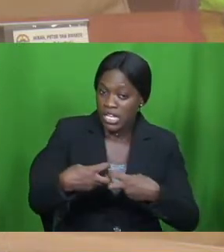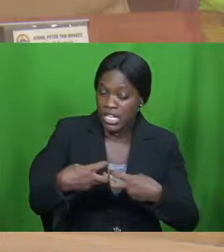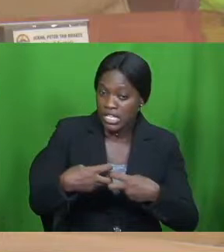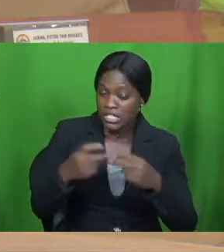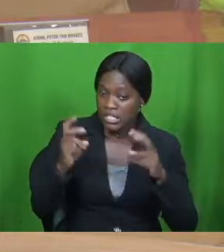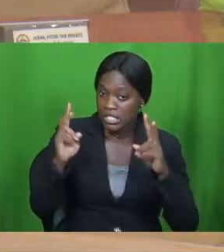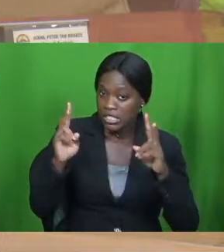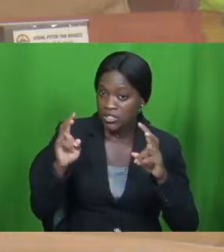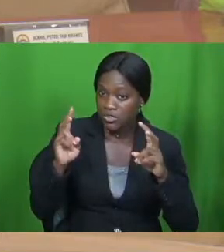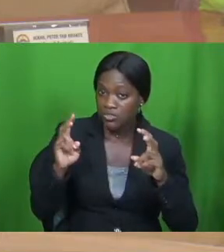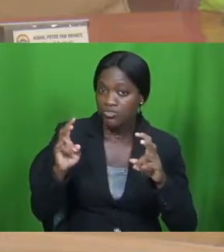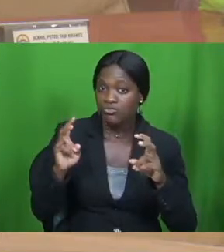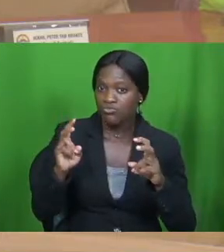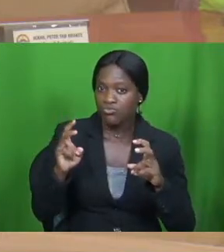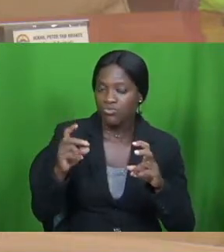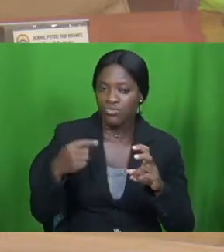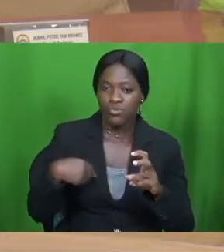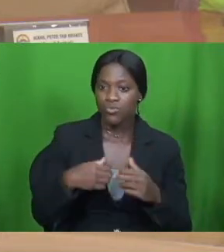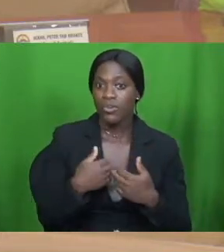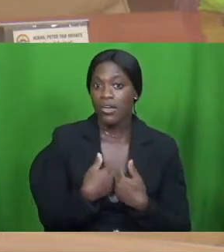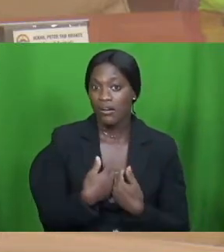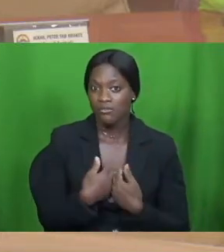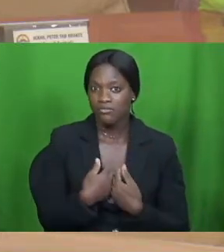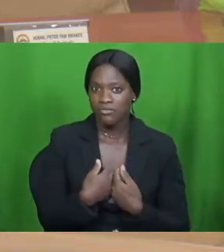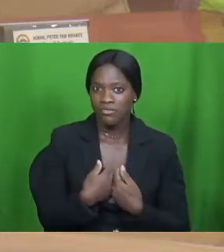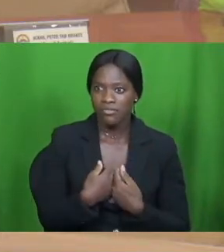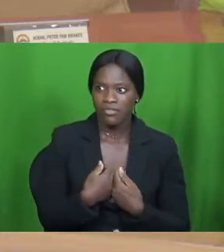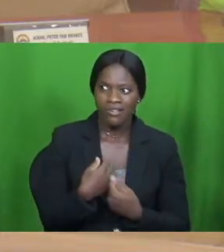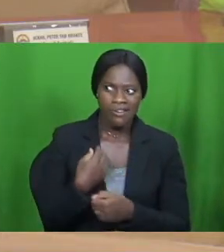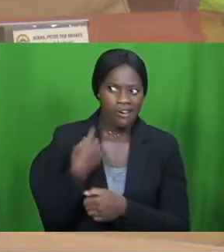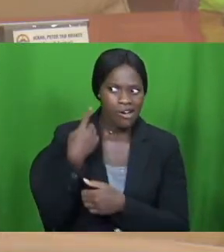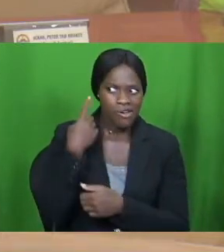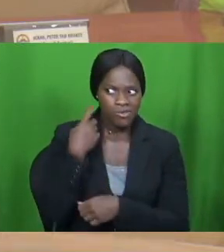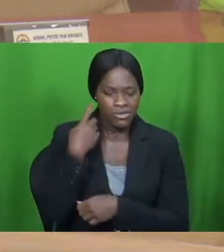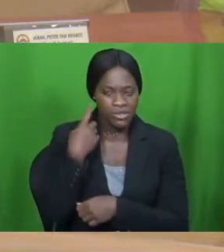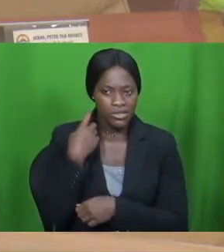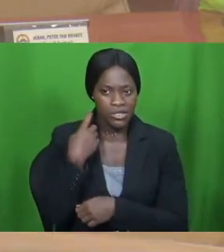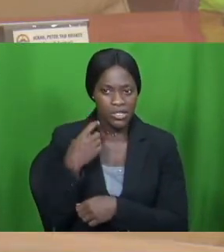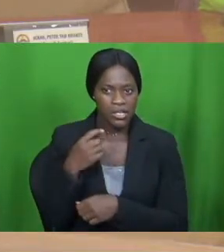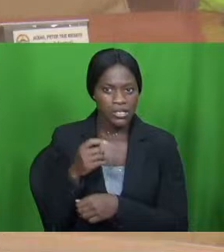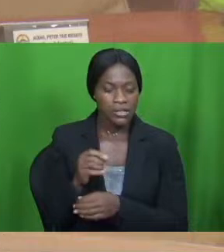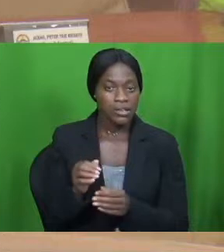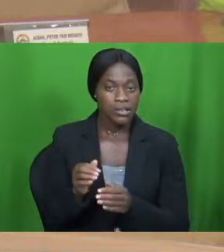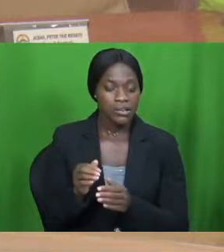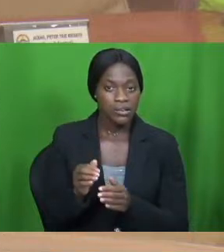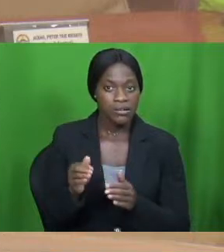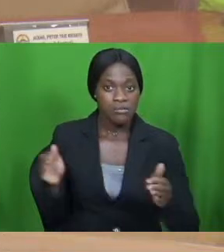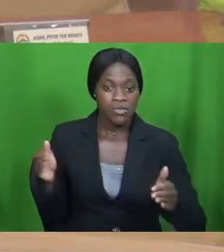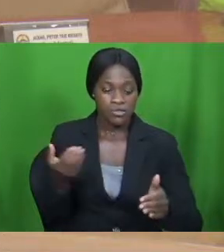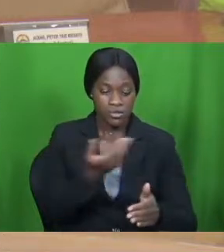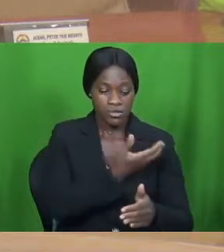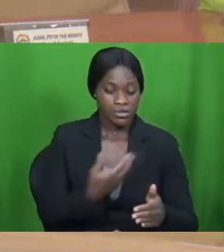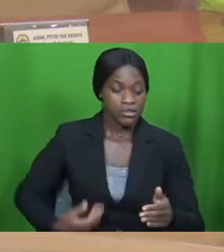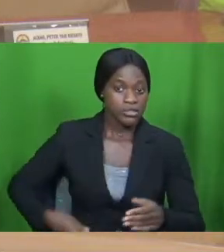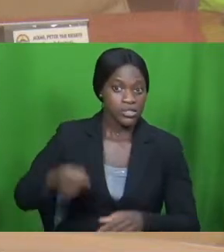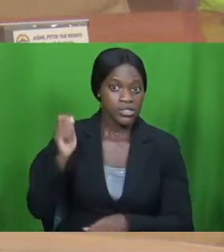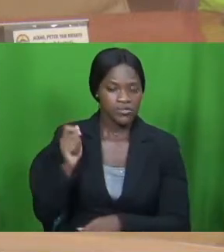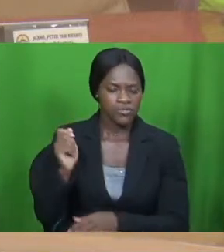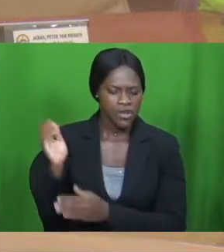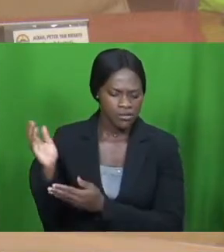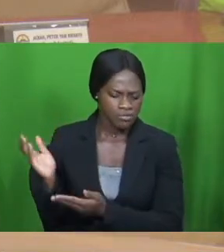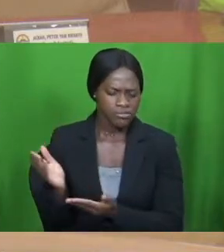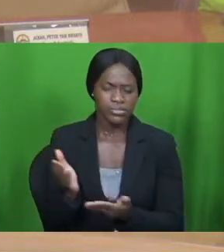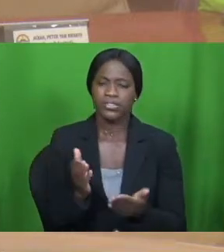crisis that confront us. Not too long ago, the majority chief whip made a statement about the